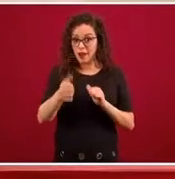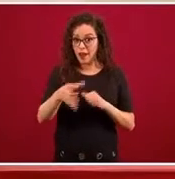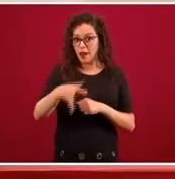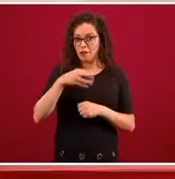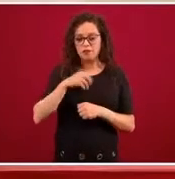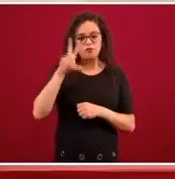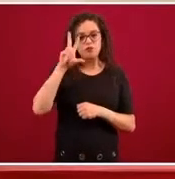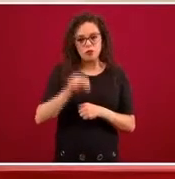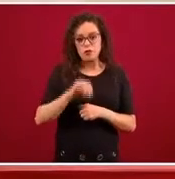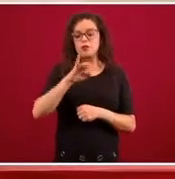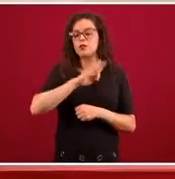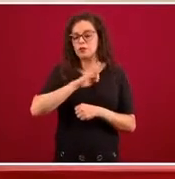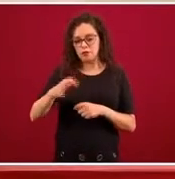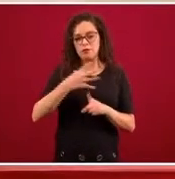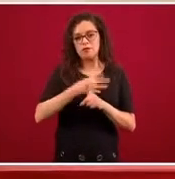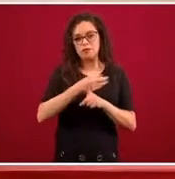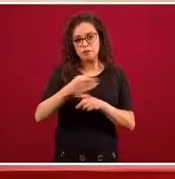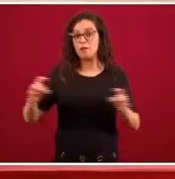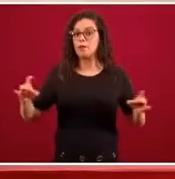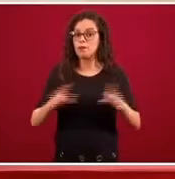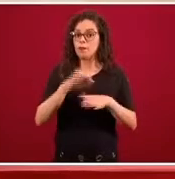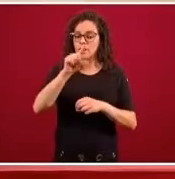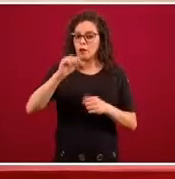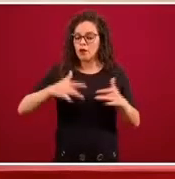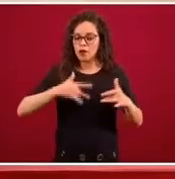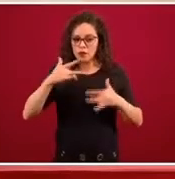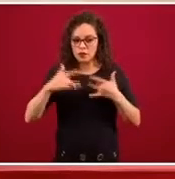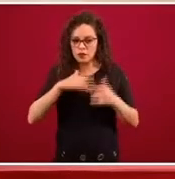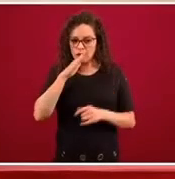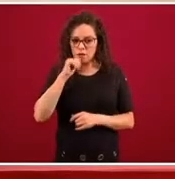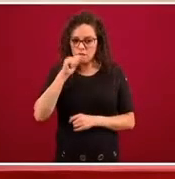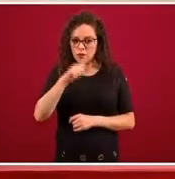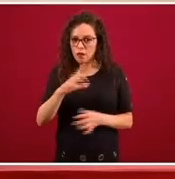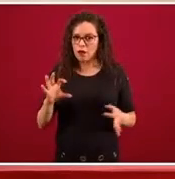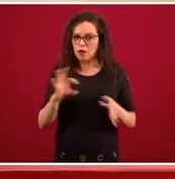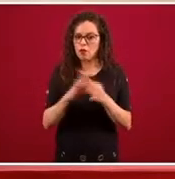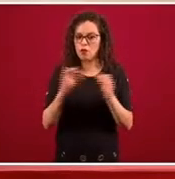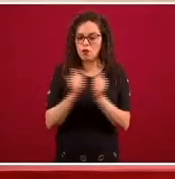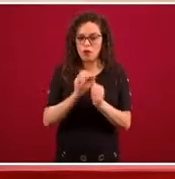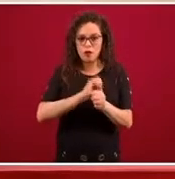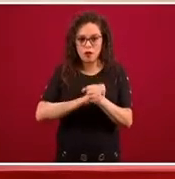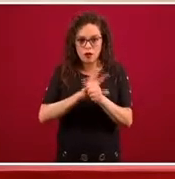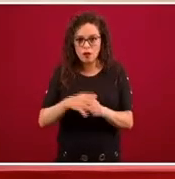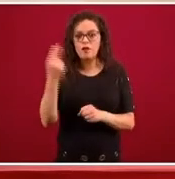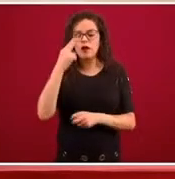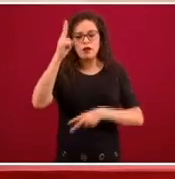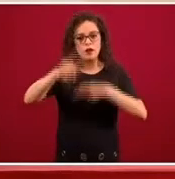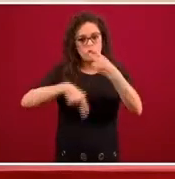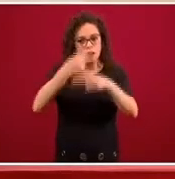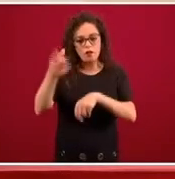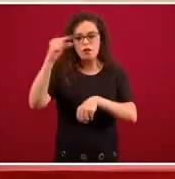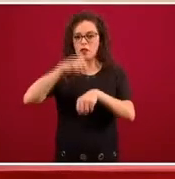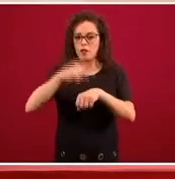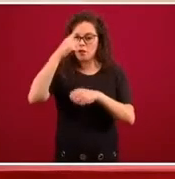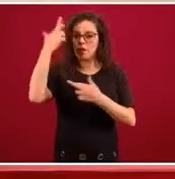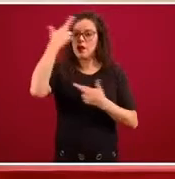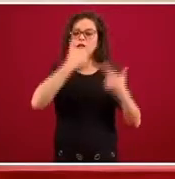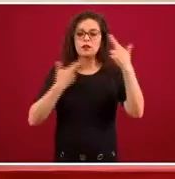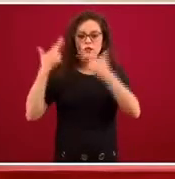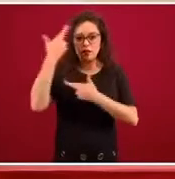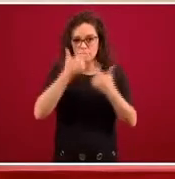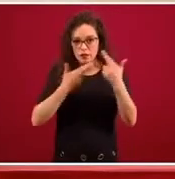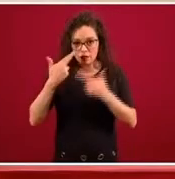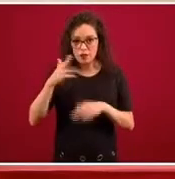do not do not get too confident. If